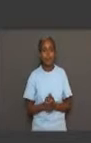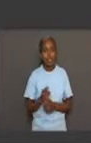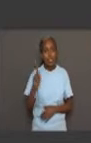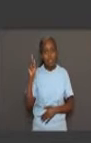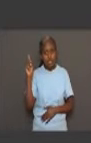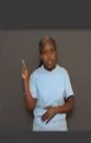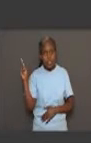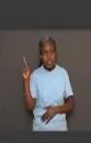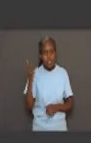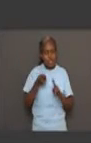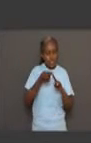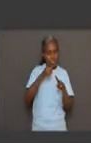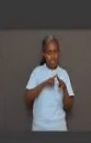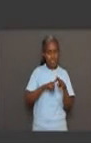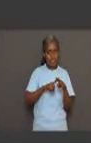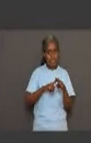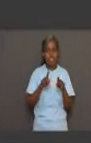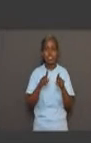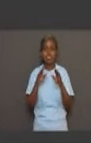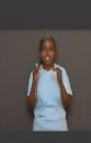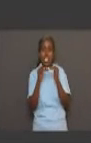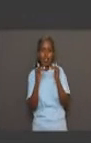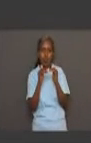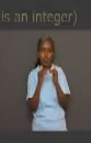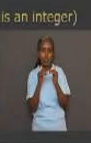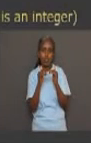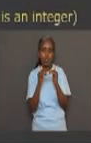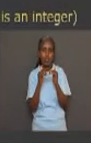This, in turn, is equal to